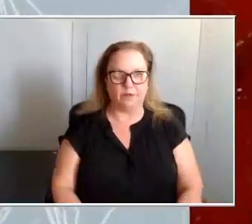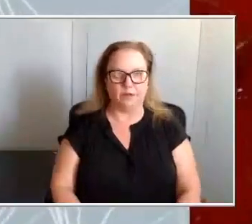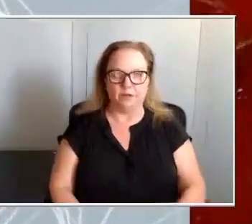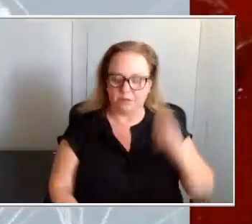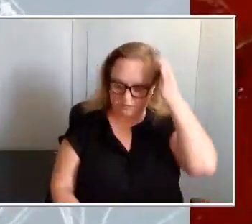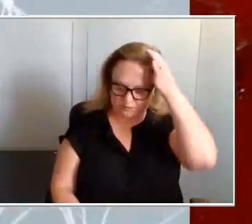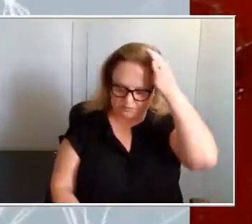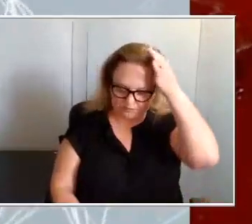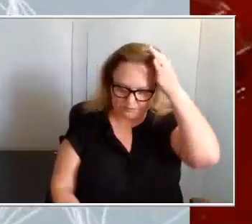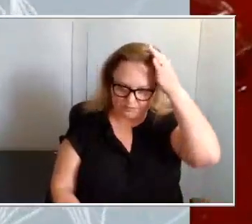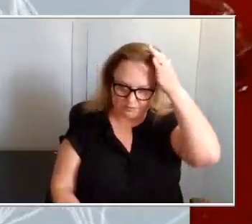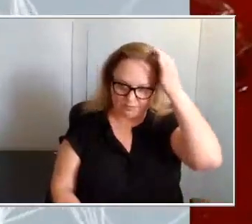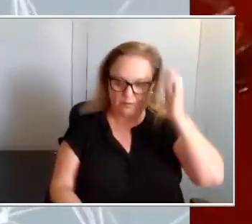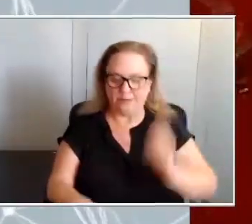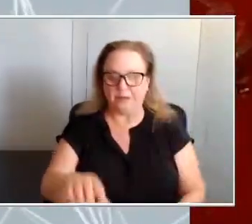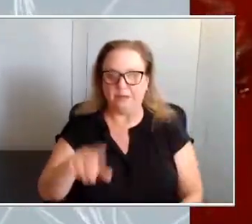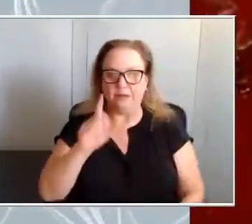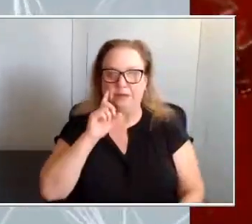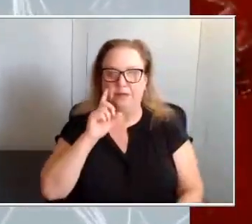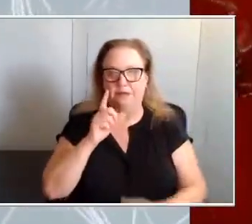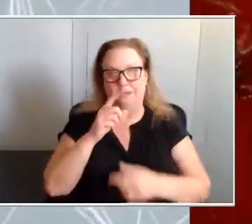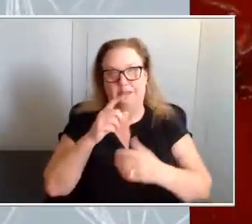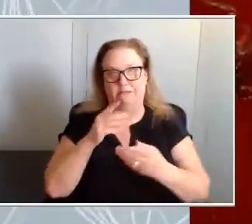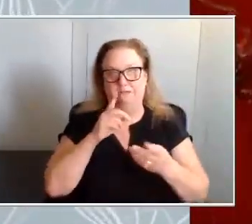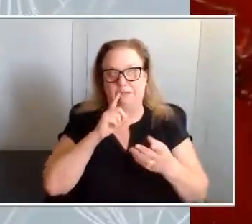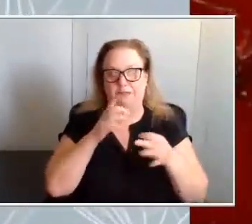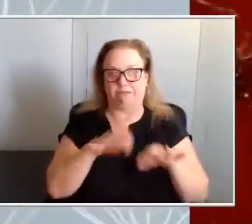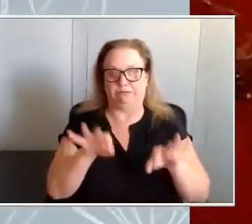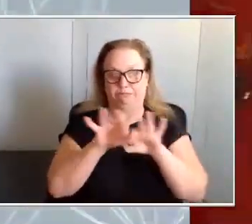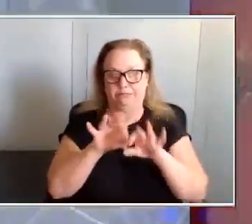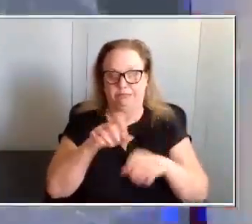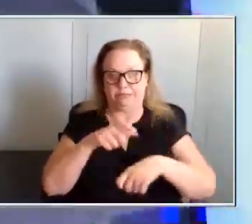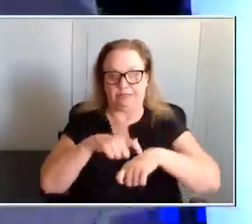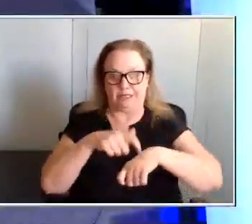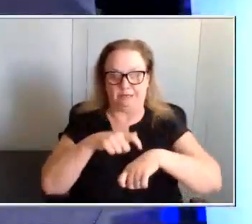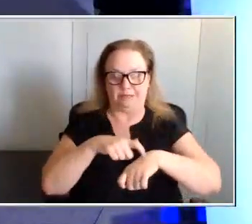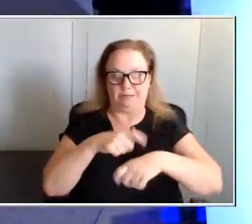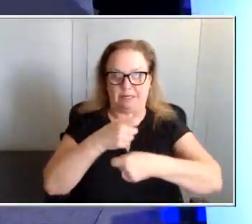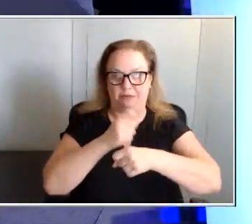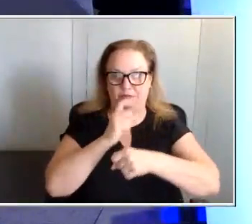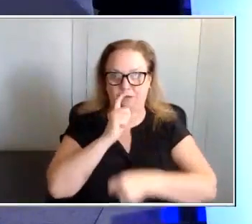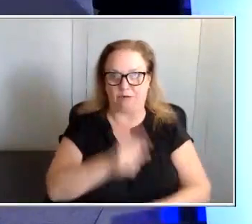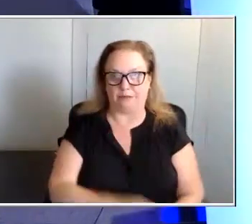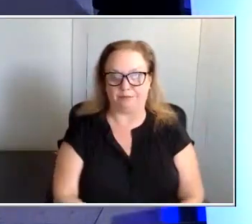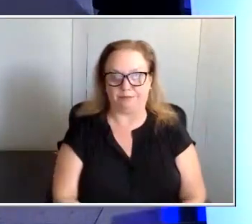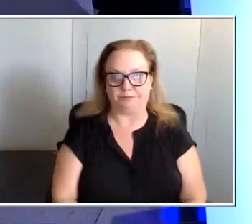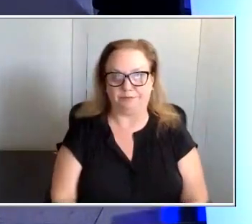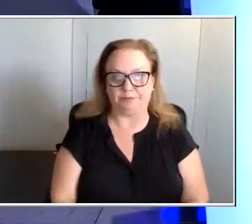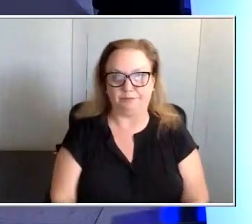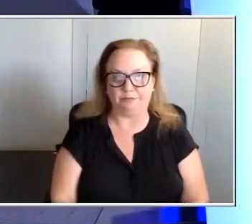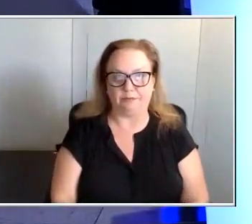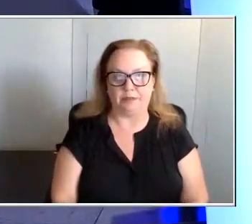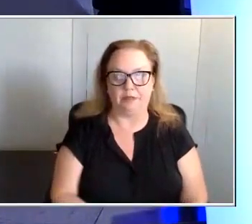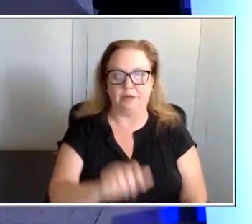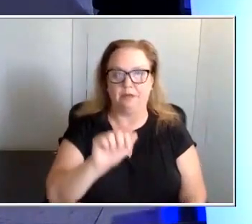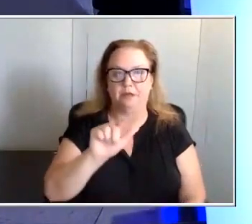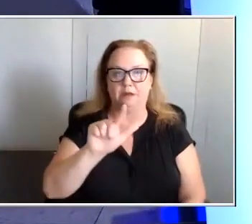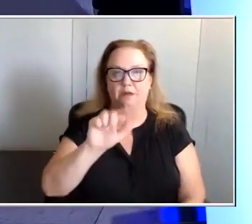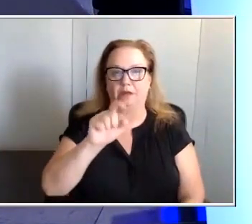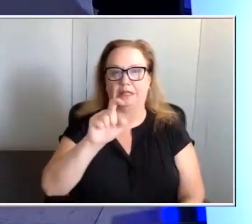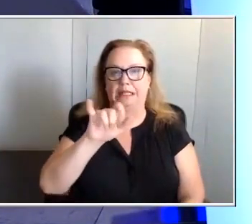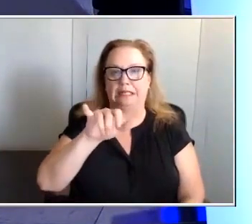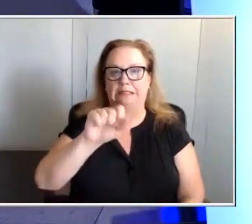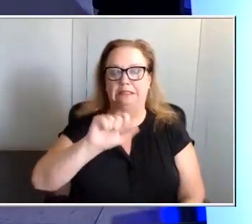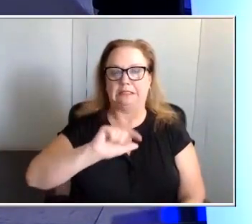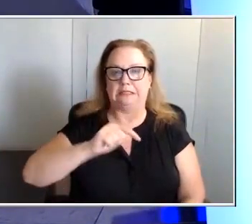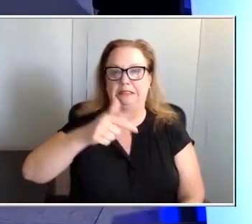you spent a little time trying to get it right. Just a little bit. All right, that's awesome. All right, Alexis, we're going to turn to you next, and I